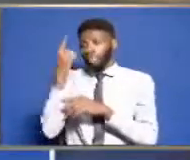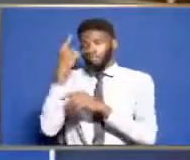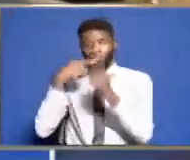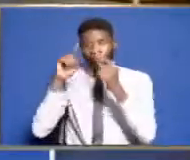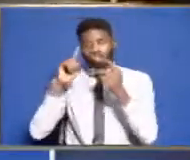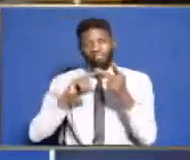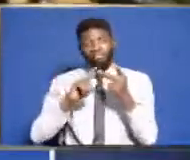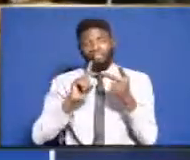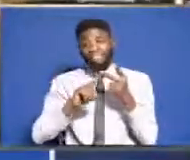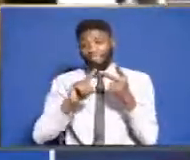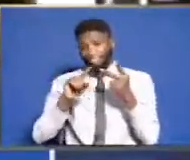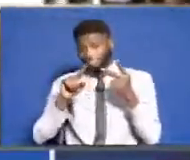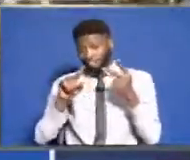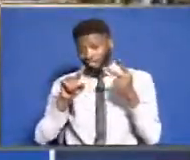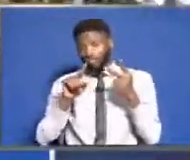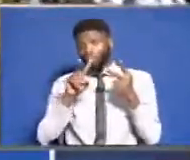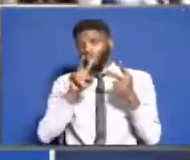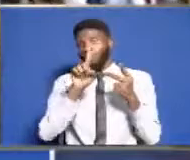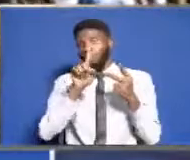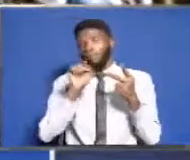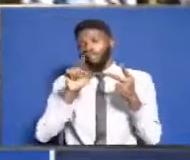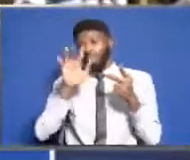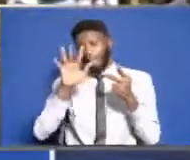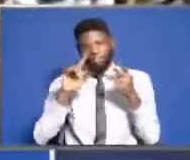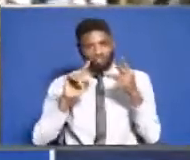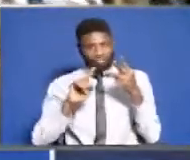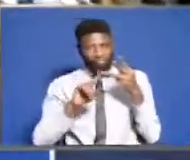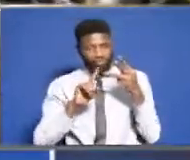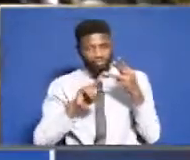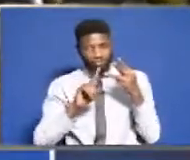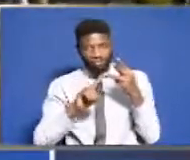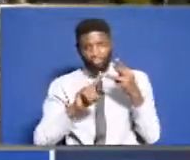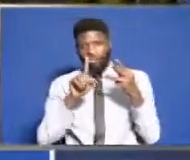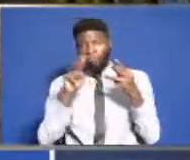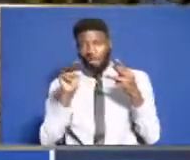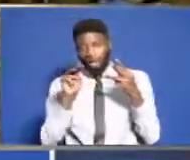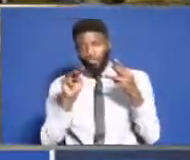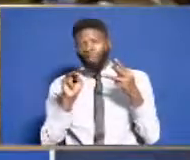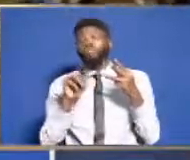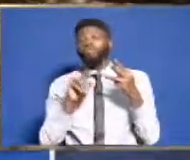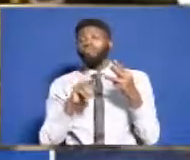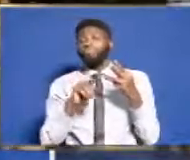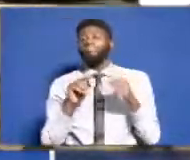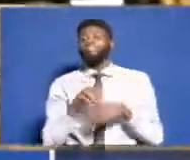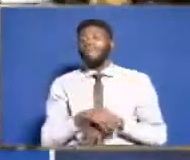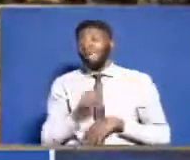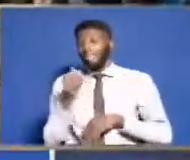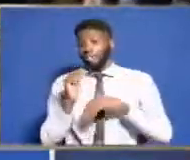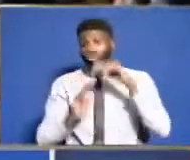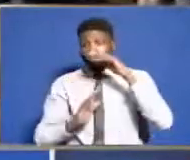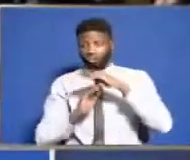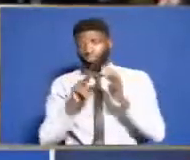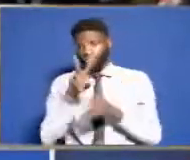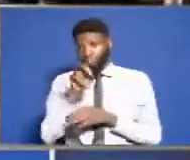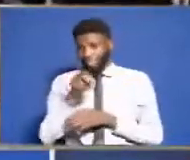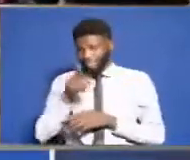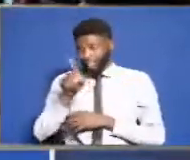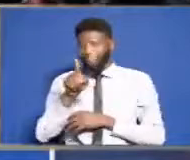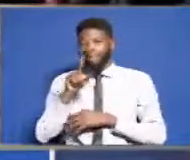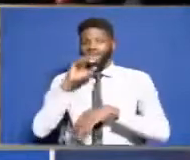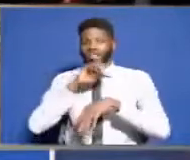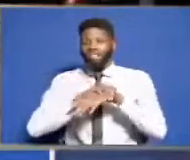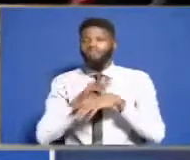for second place finishers, and a million shillings for those who finish third. In addition, the top 20 finishers will all get various